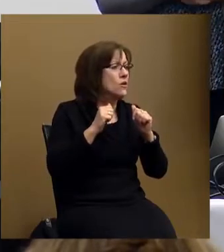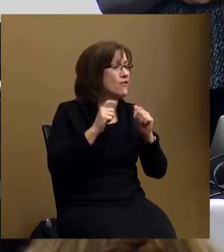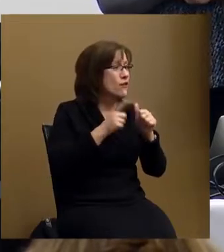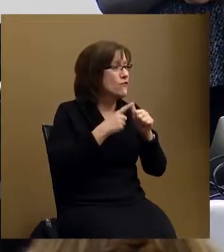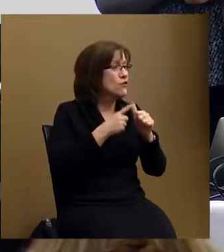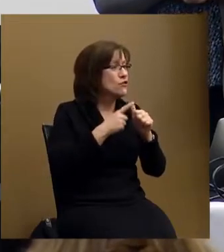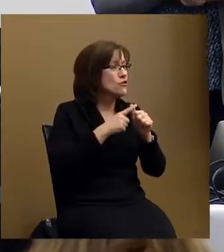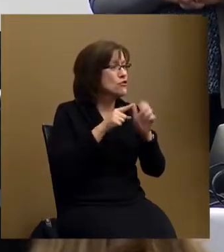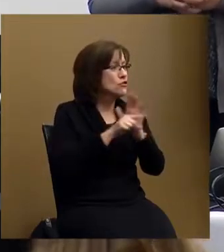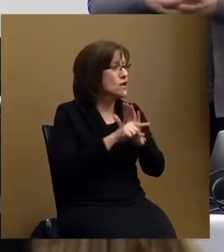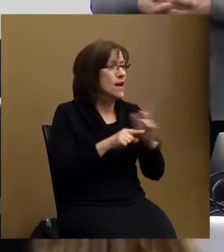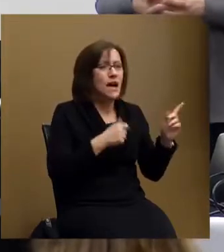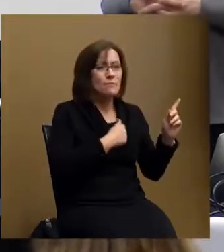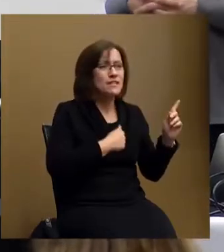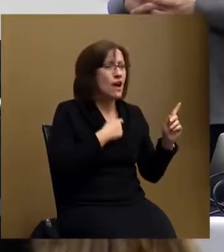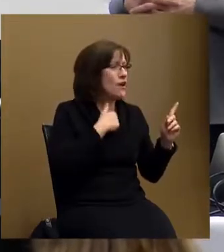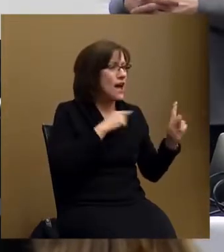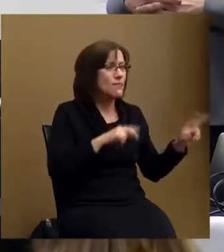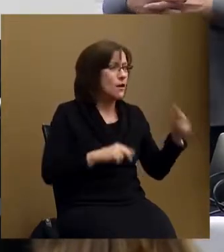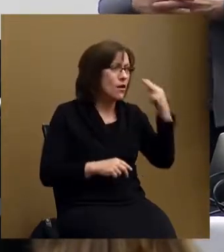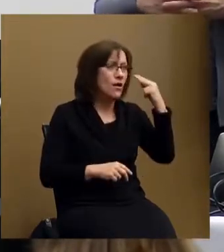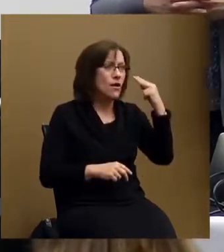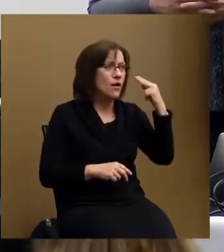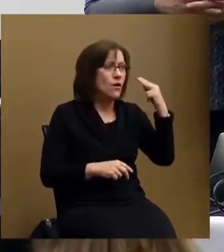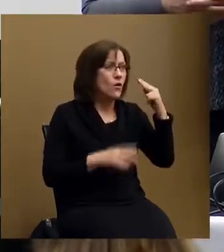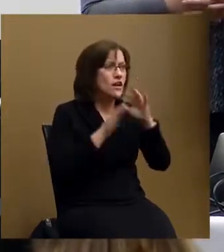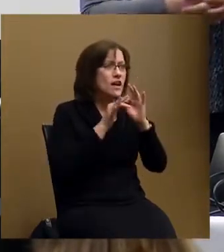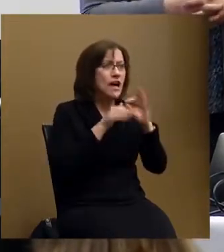I'm sorry, I was delayed. I